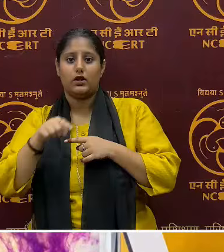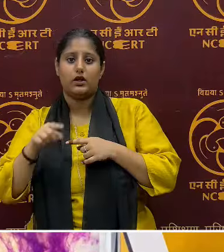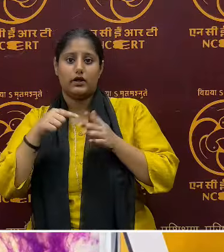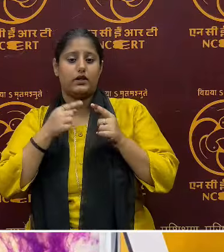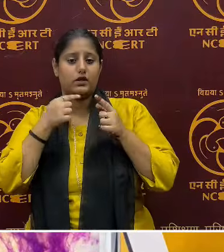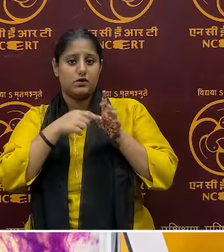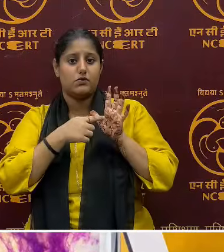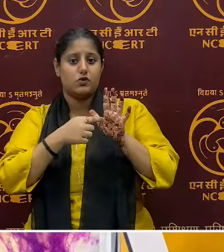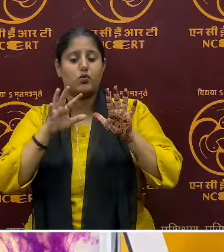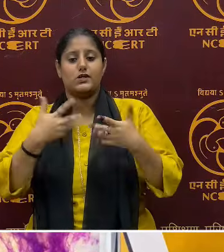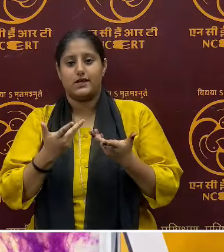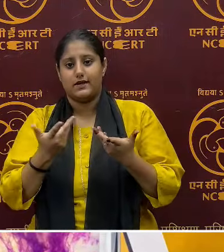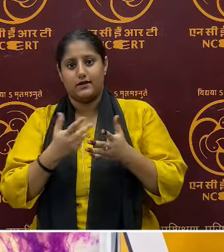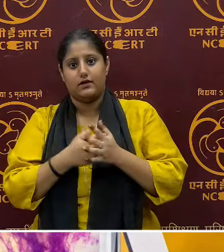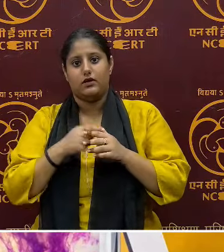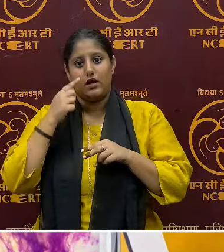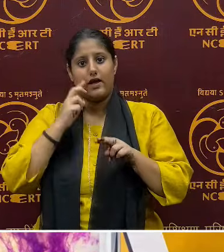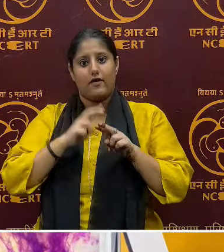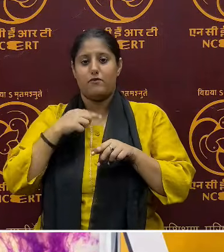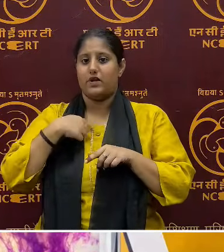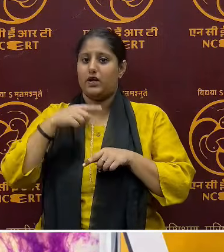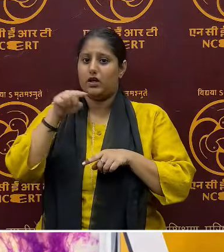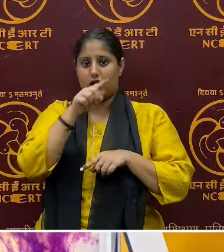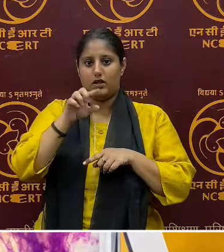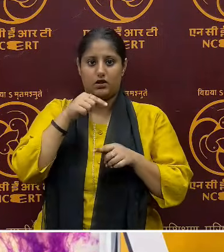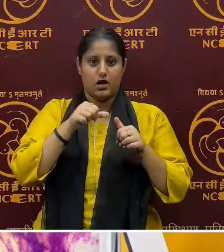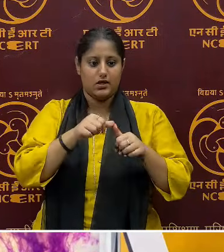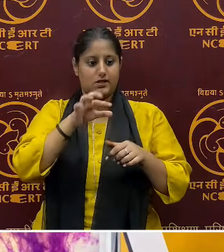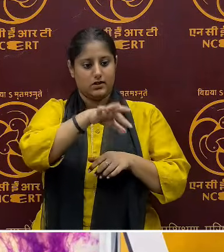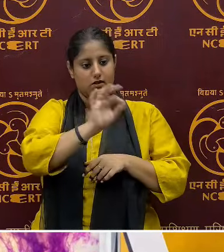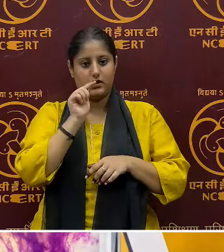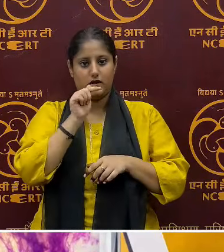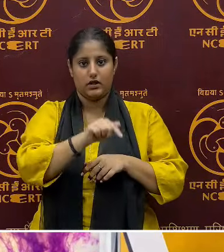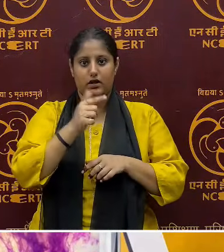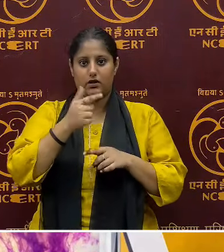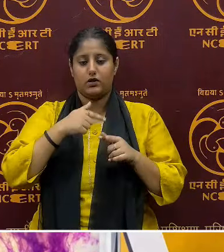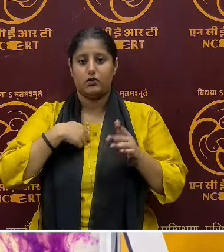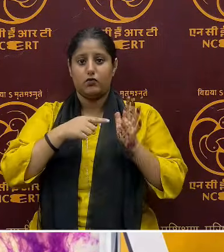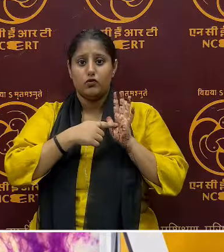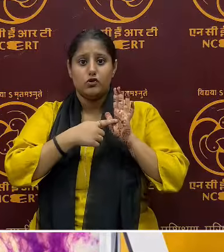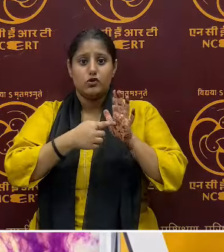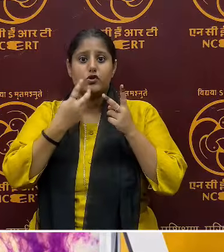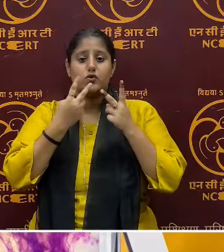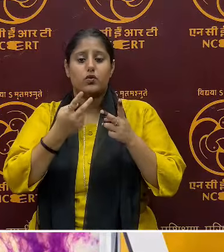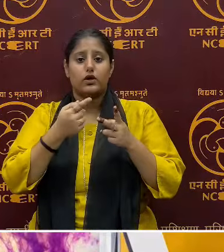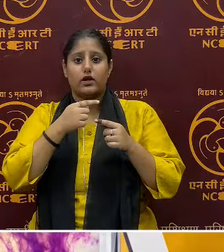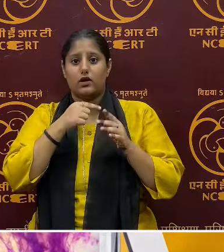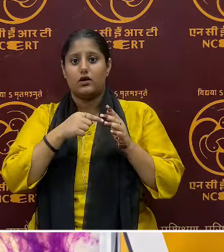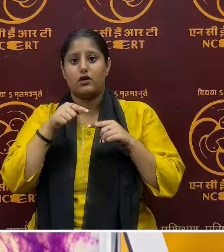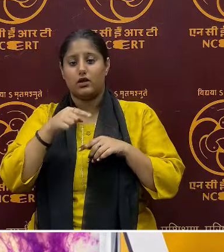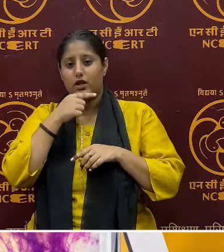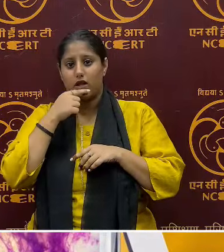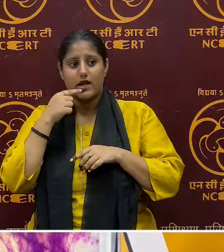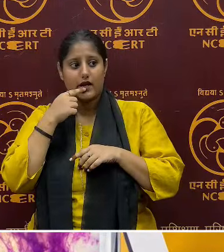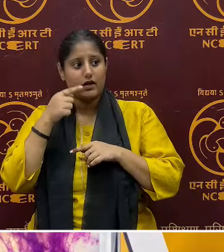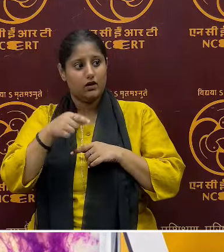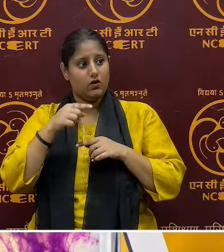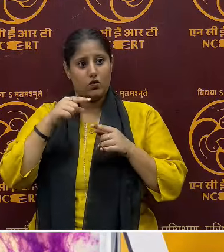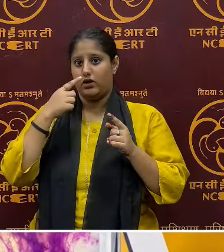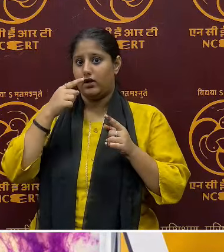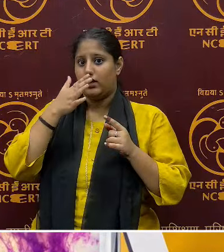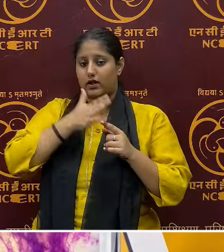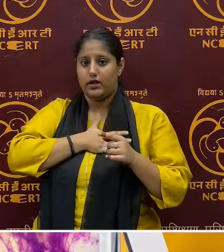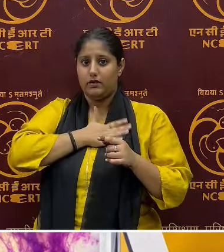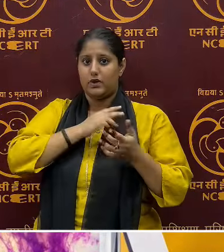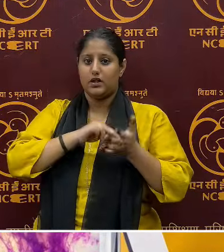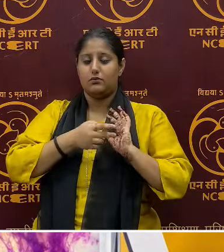represent. Now if I choose the wrong one, then it will represent that the red color is wrong and the green color represent the